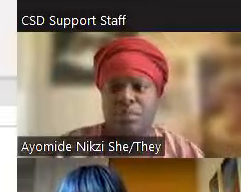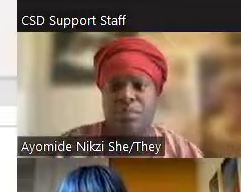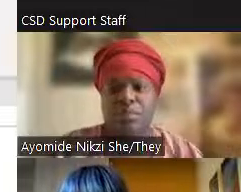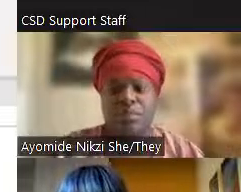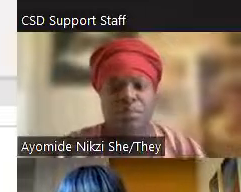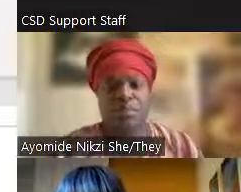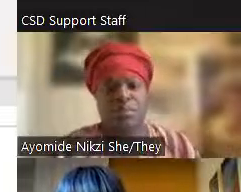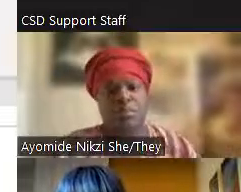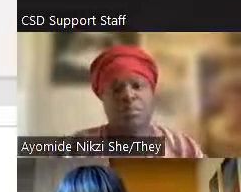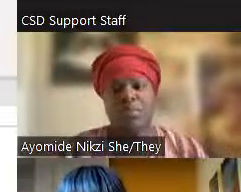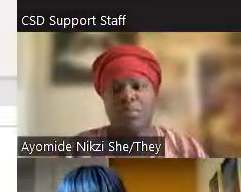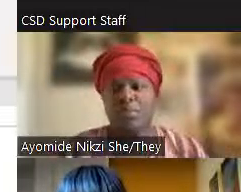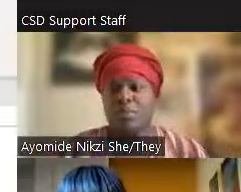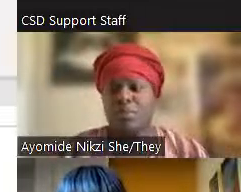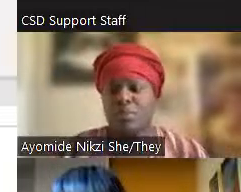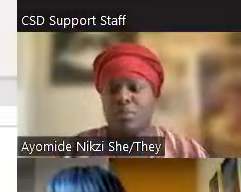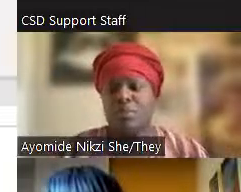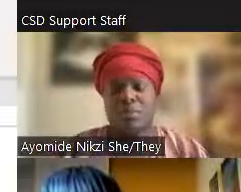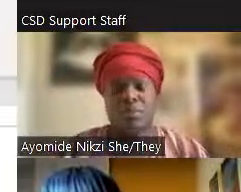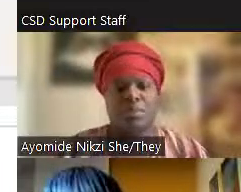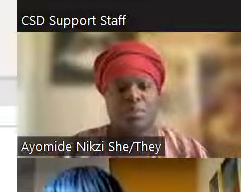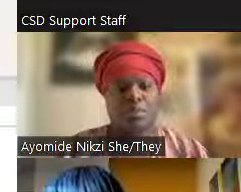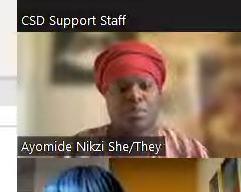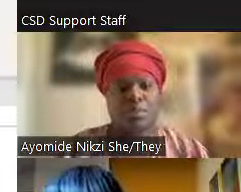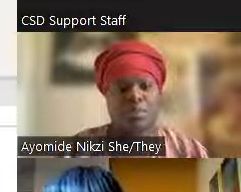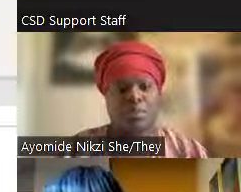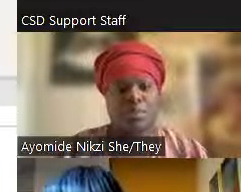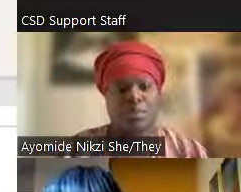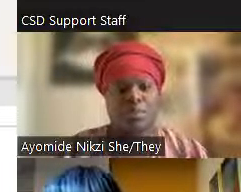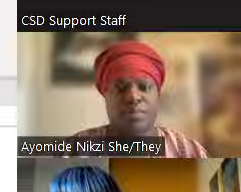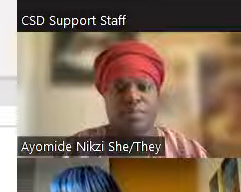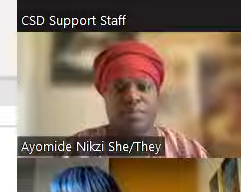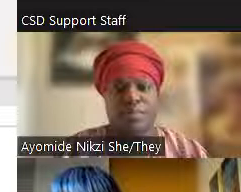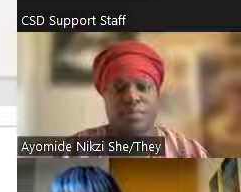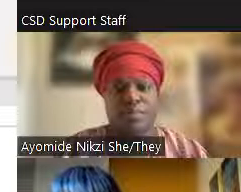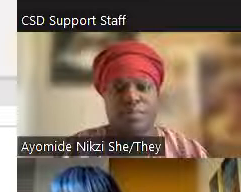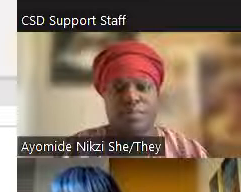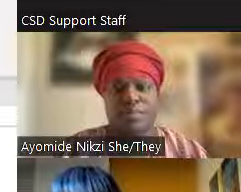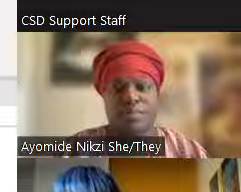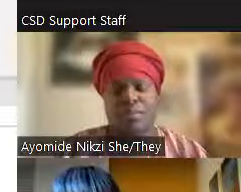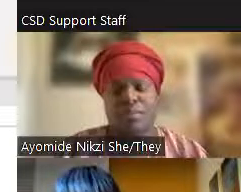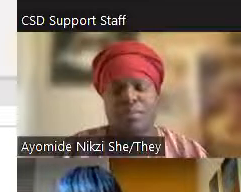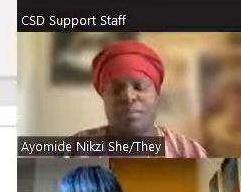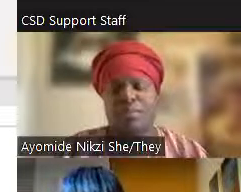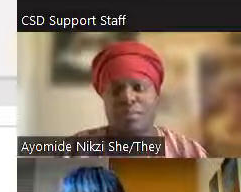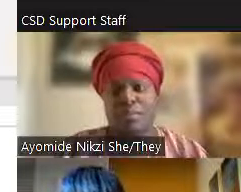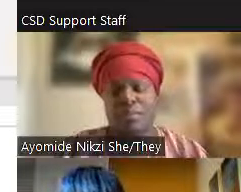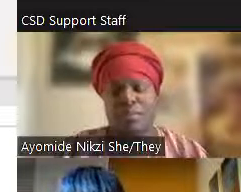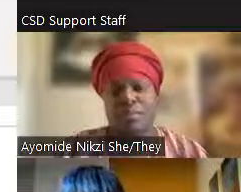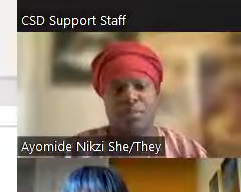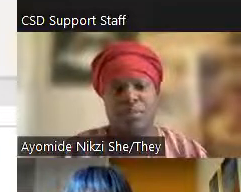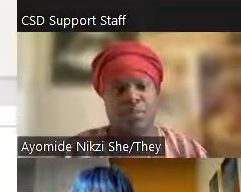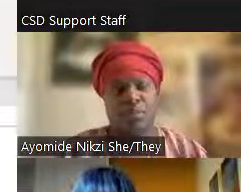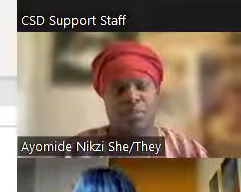on the screen, but you should have received another draft at 6:43 p.m. For some further edits that were